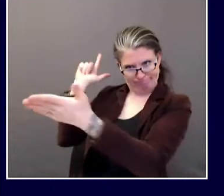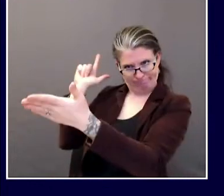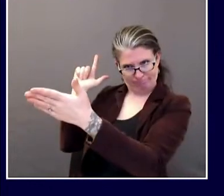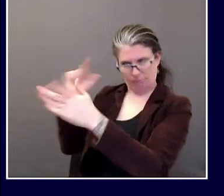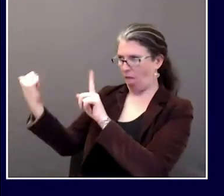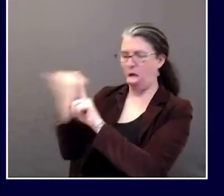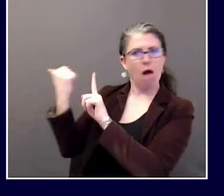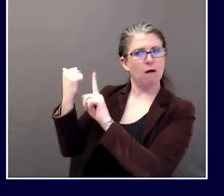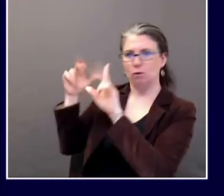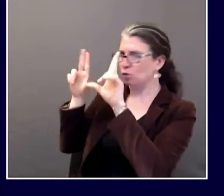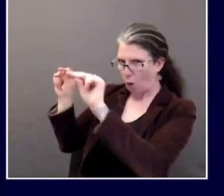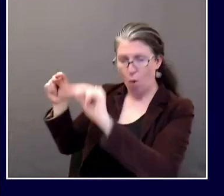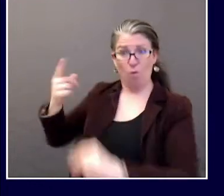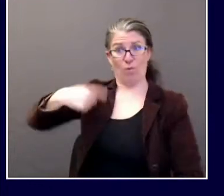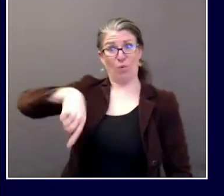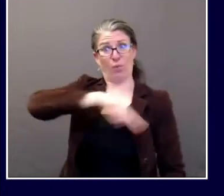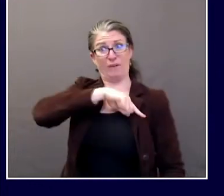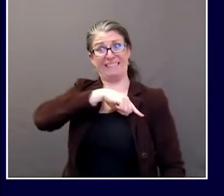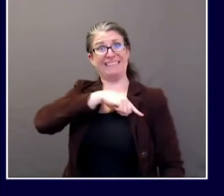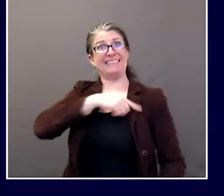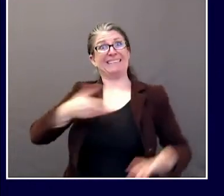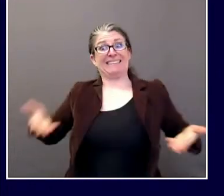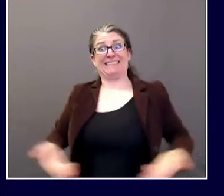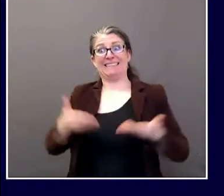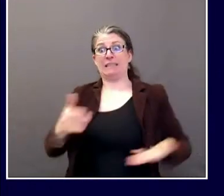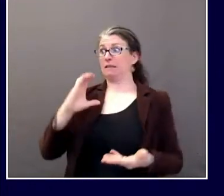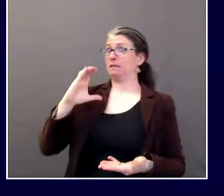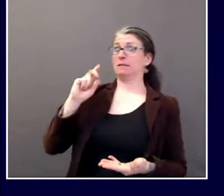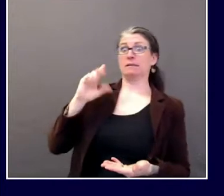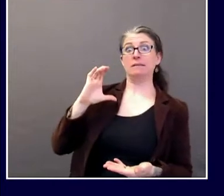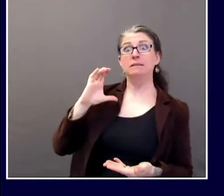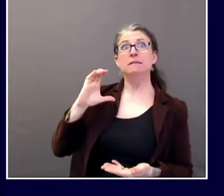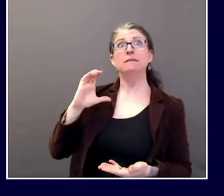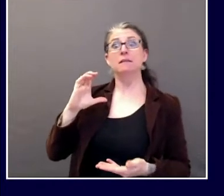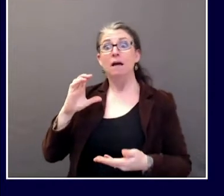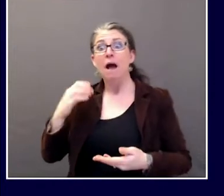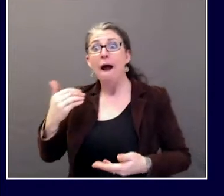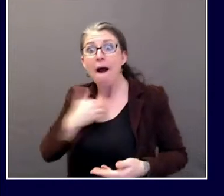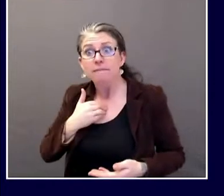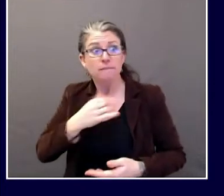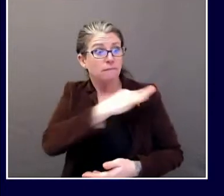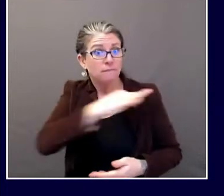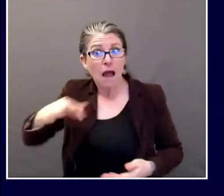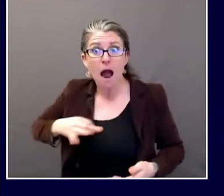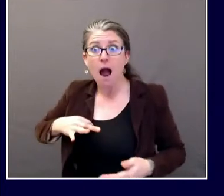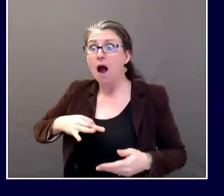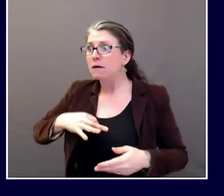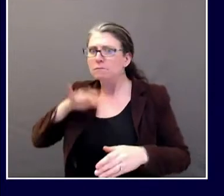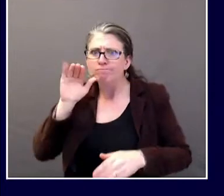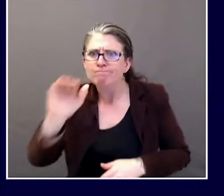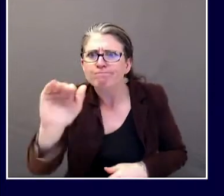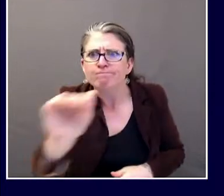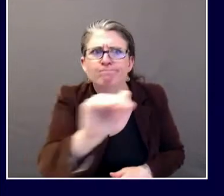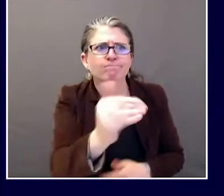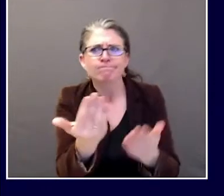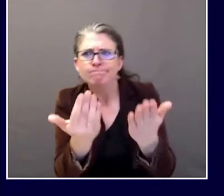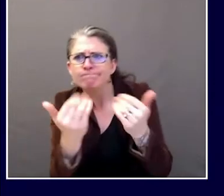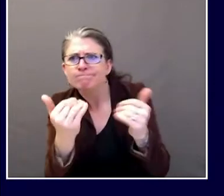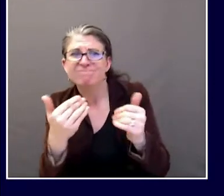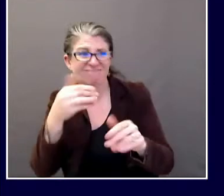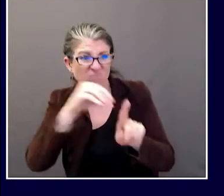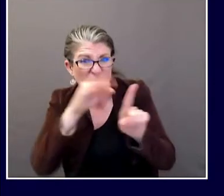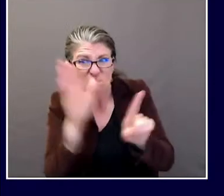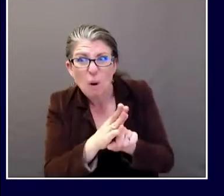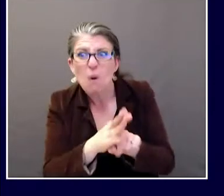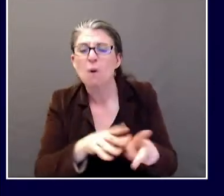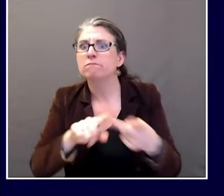tracers do not and will not ask for your social security number. If you get a phone call from somebody who claims